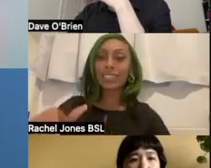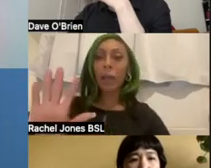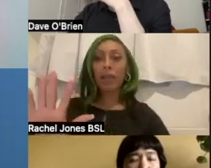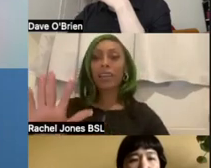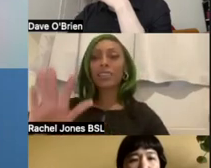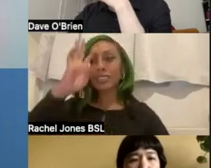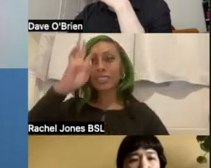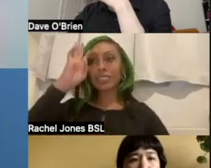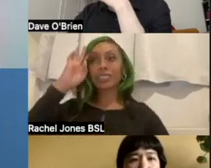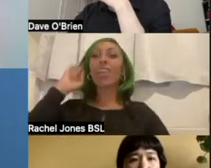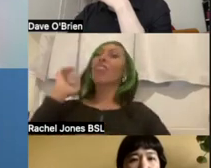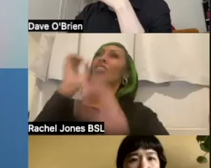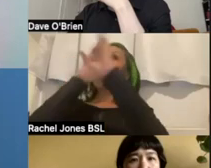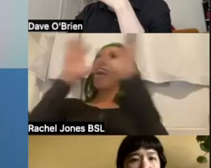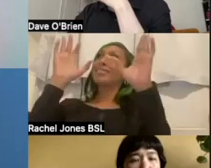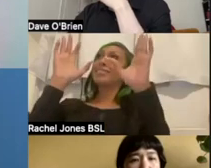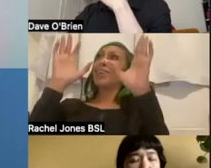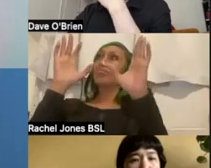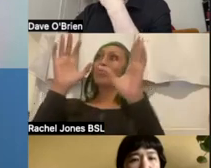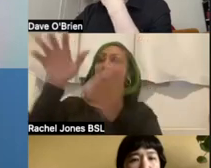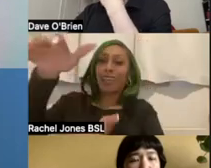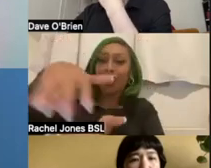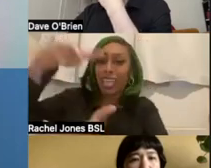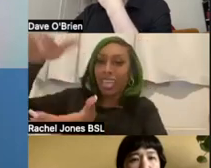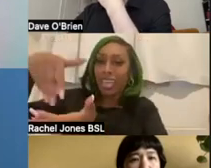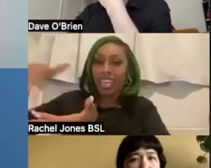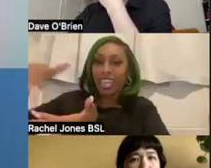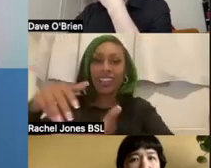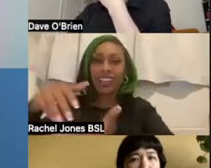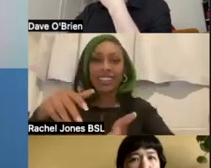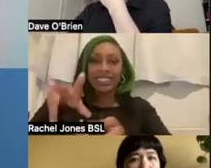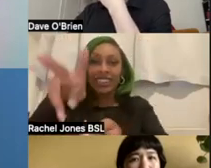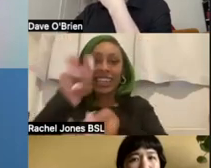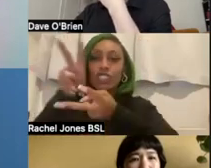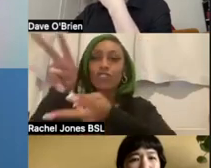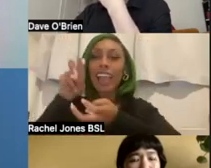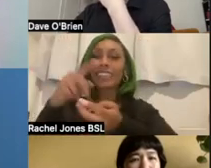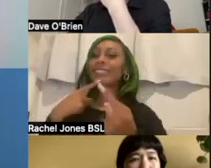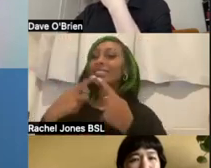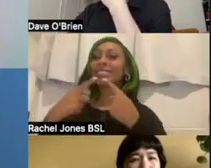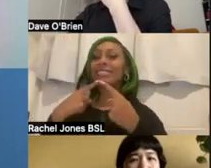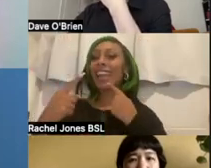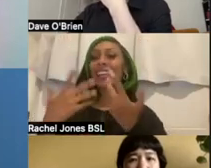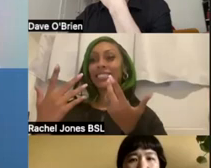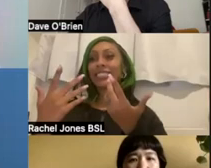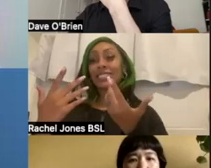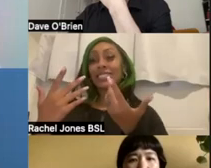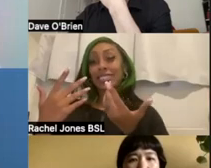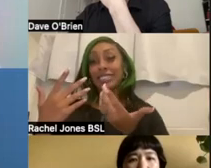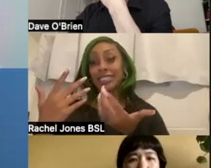data. This is particularly true when engaging in research with underrepresented and minoritized